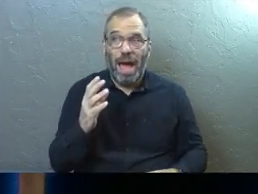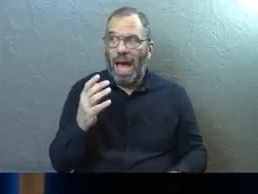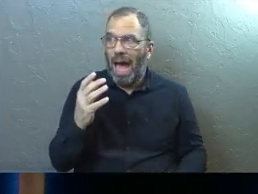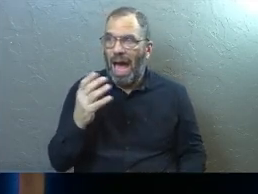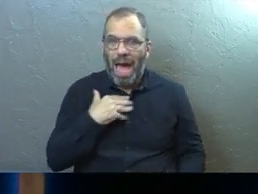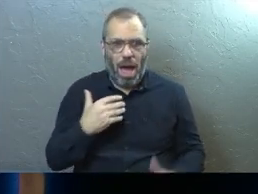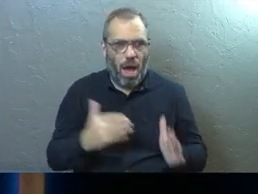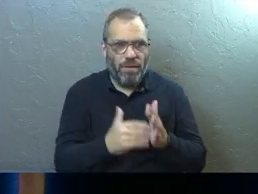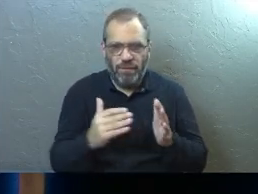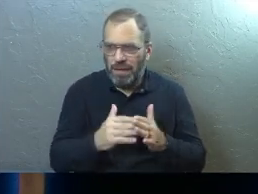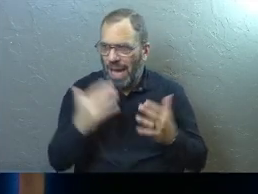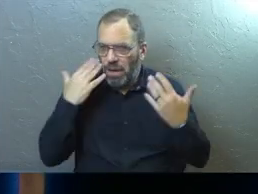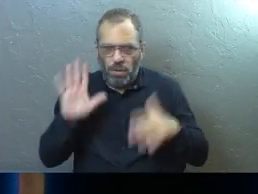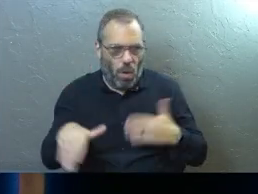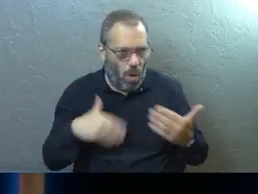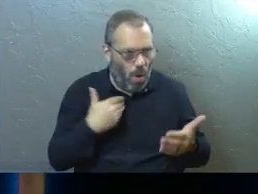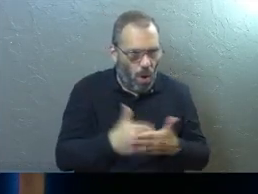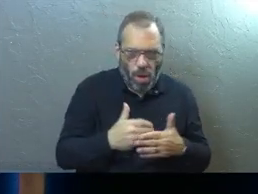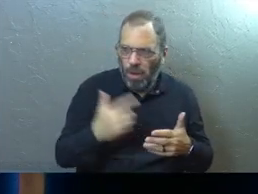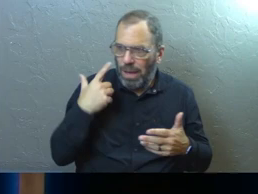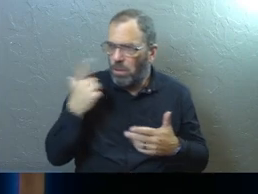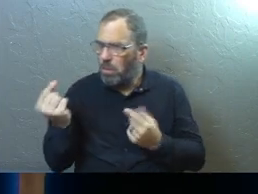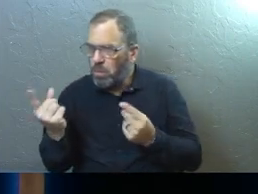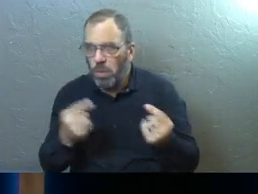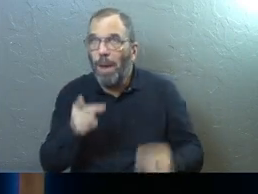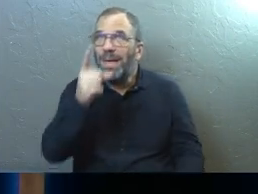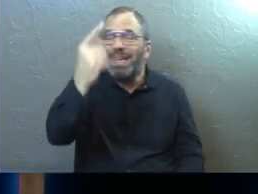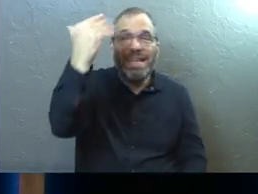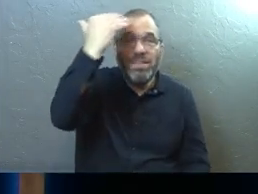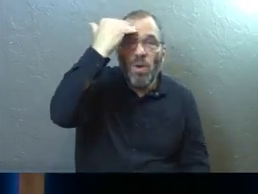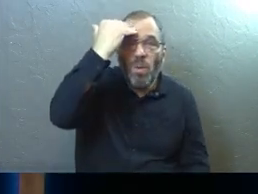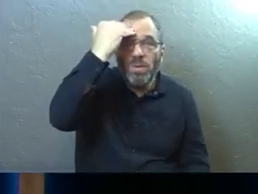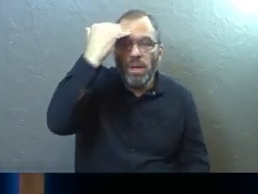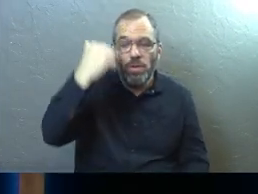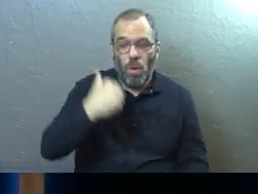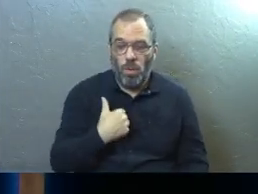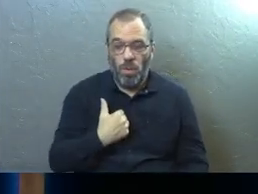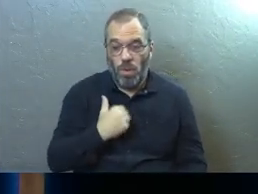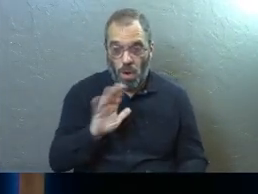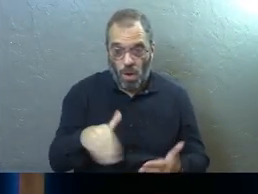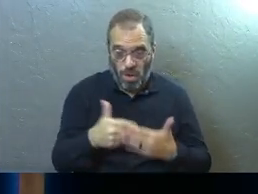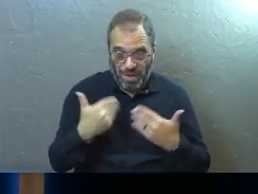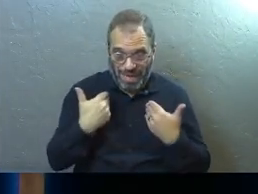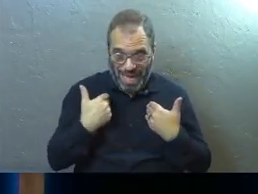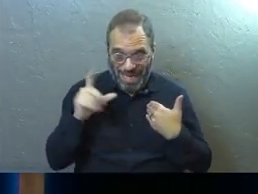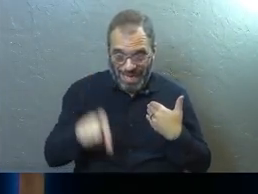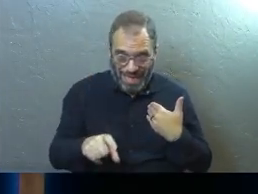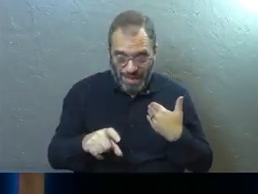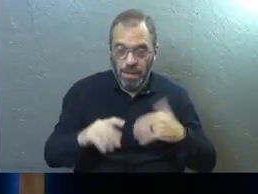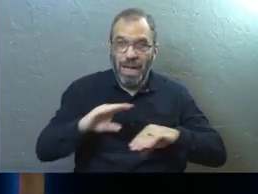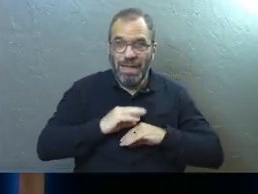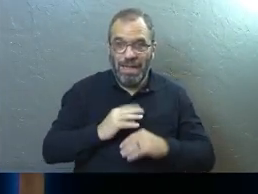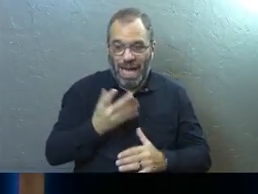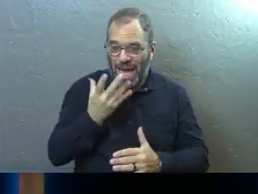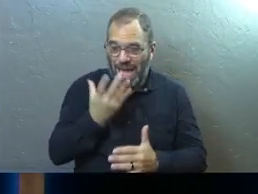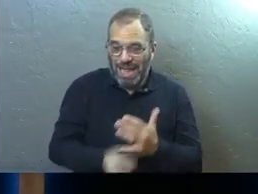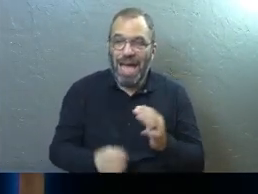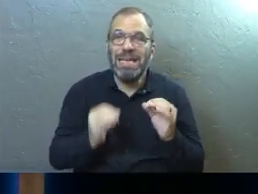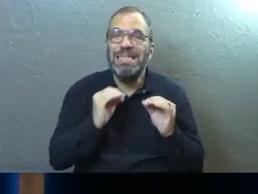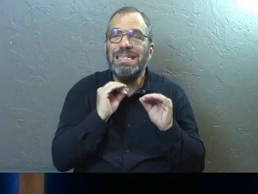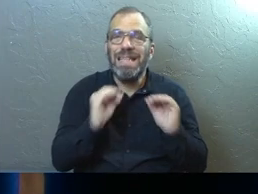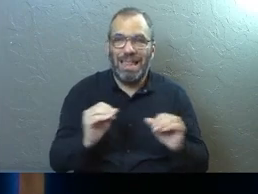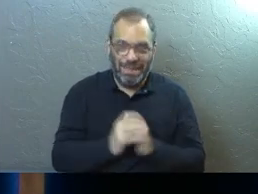I oftentimes don't know all the stuff and I don't know where to go, but he does, so I have all that I need. I lack